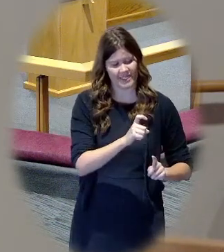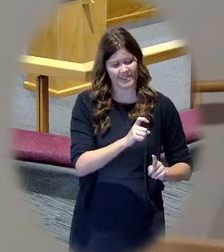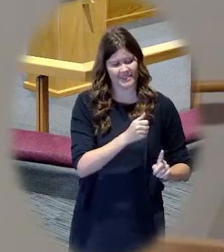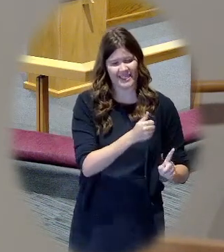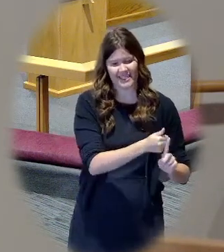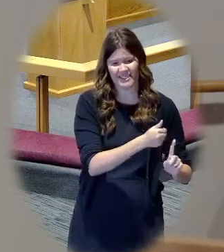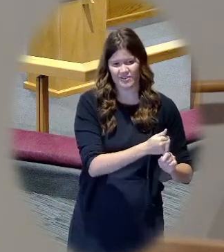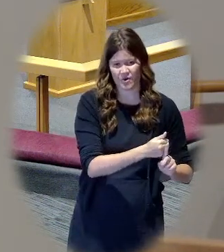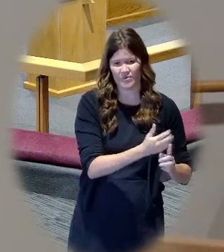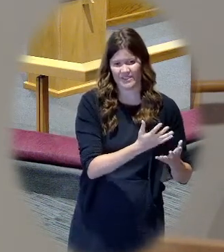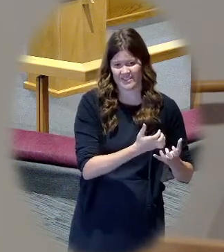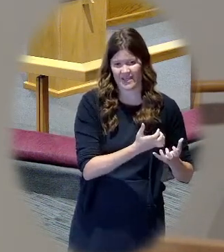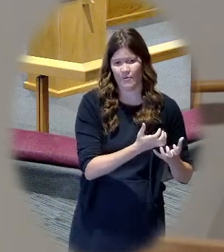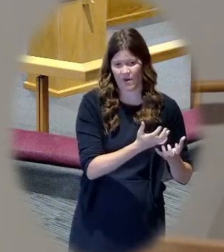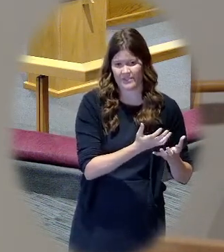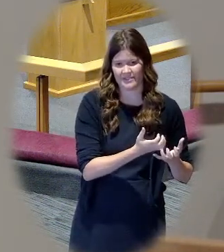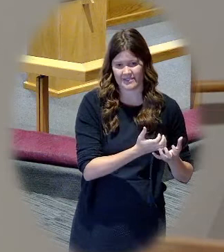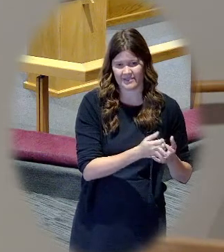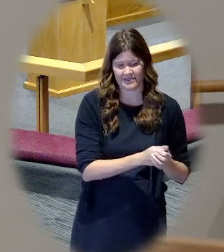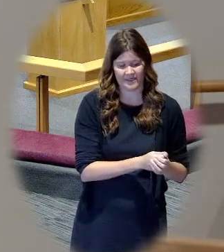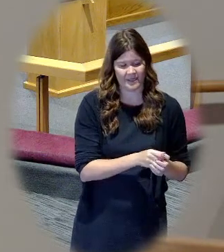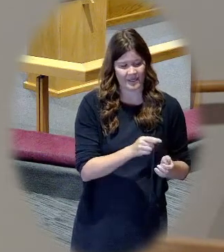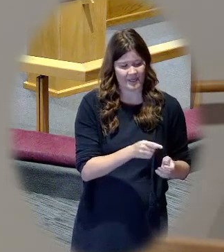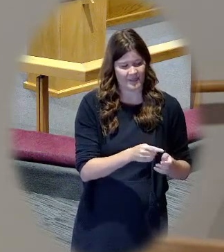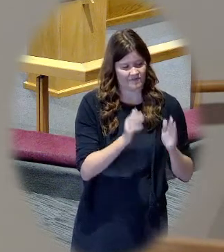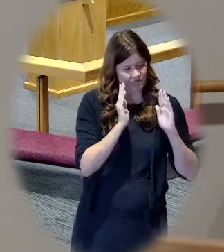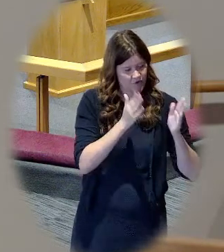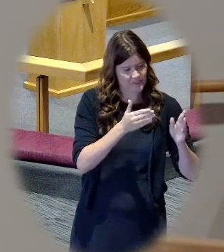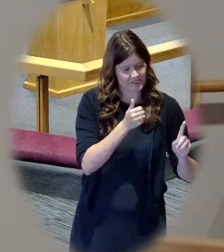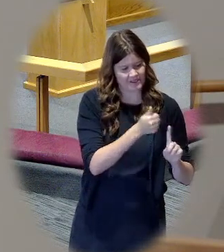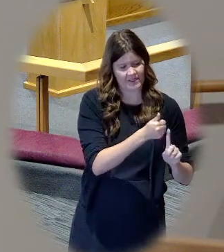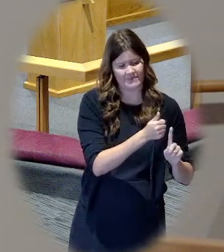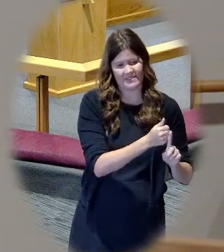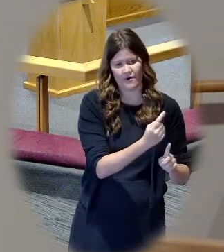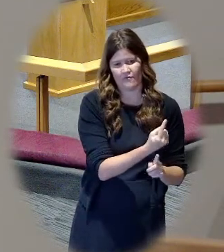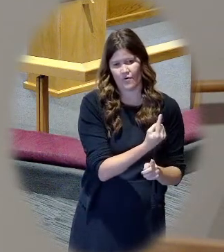self-interest, taking care of himself.